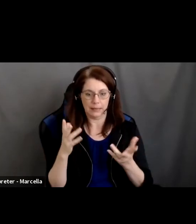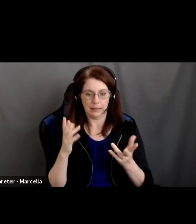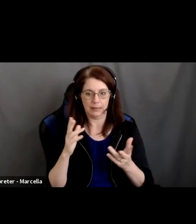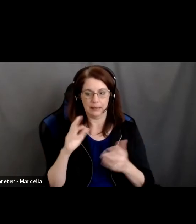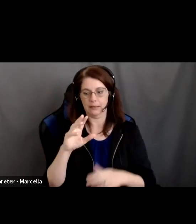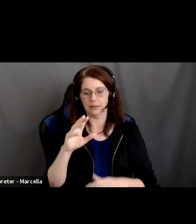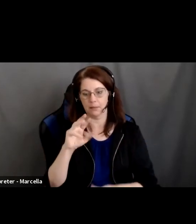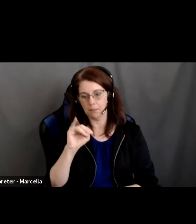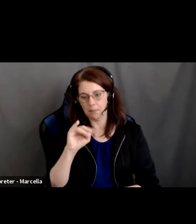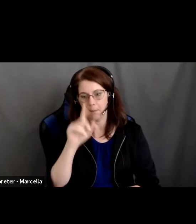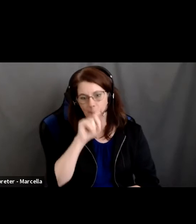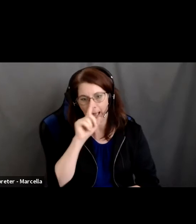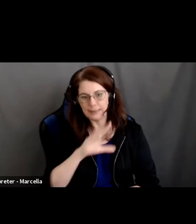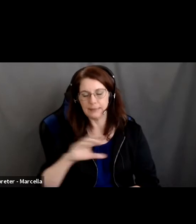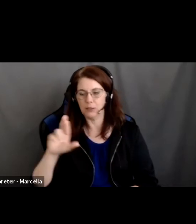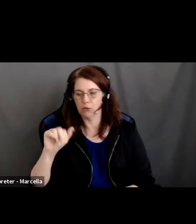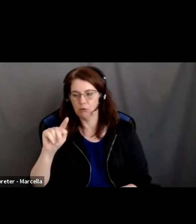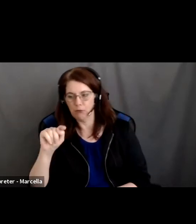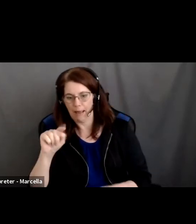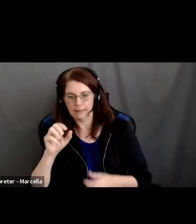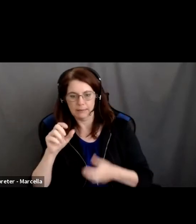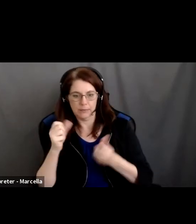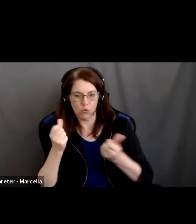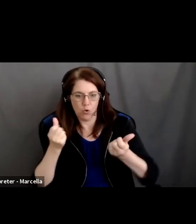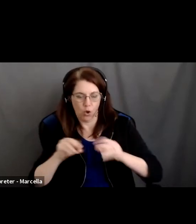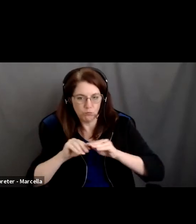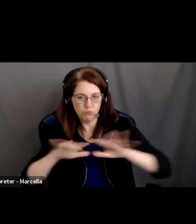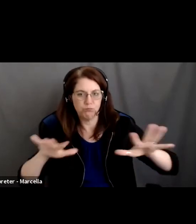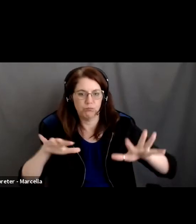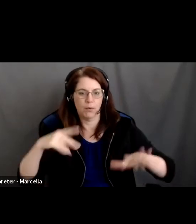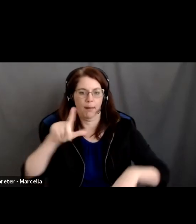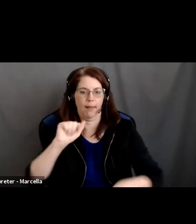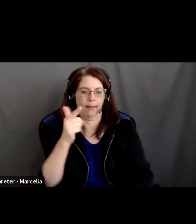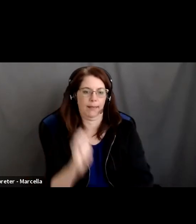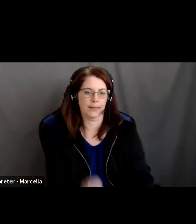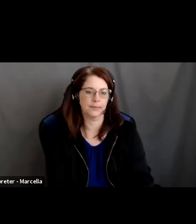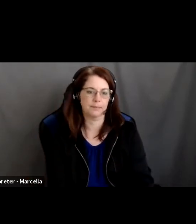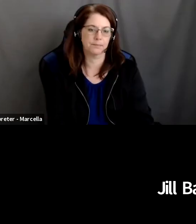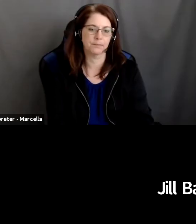mice and rats that could have caused the plague.